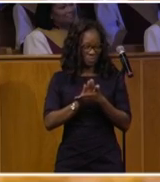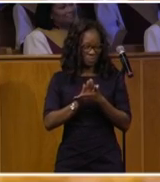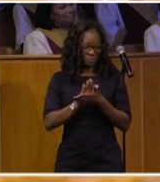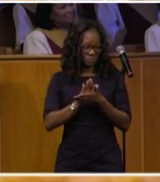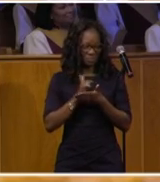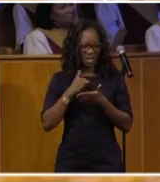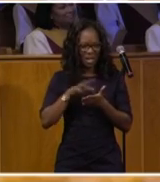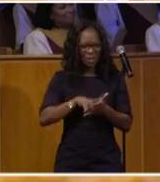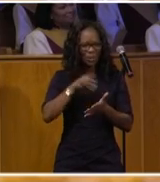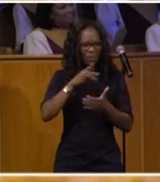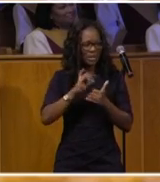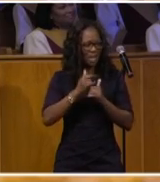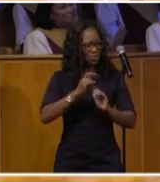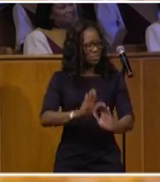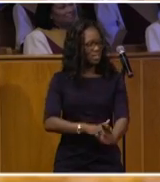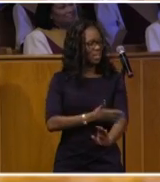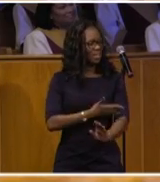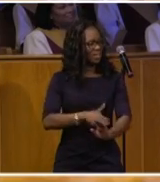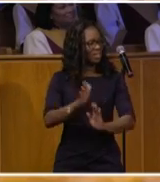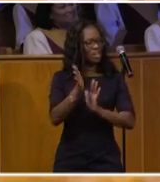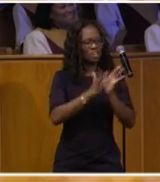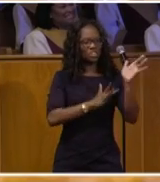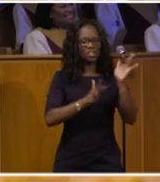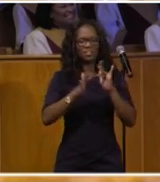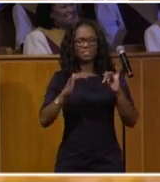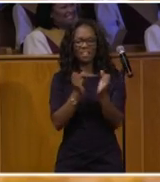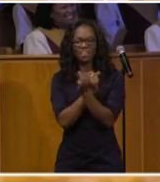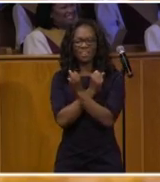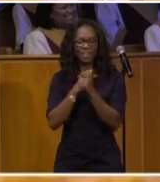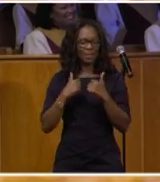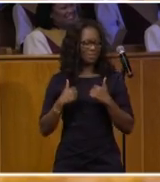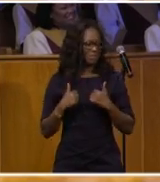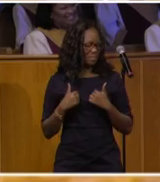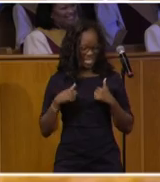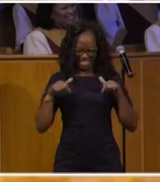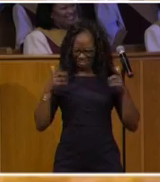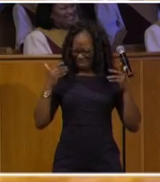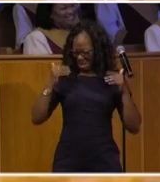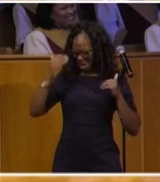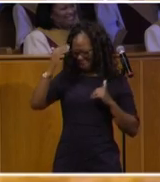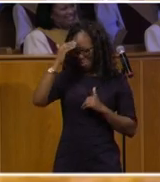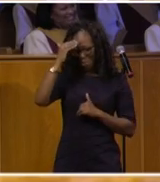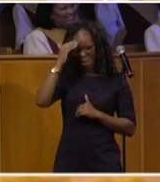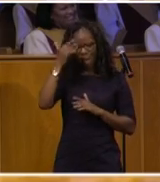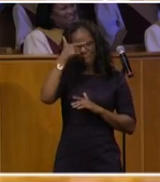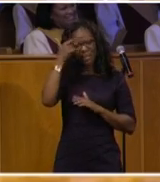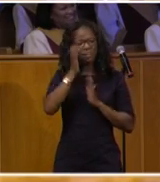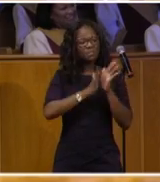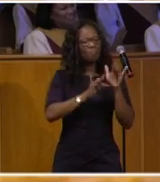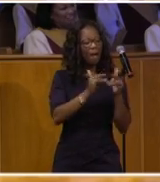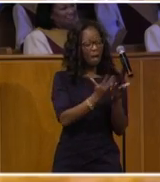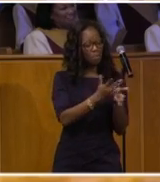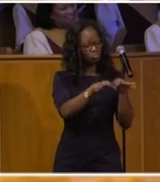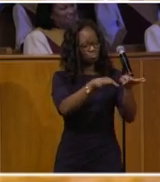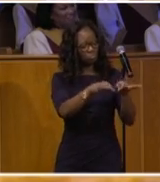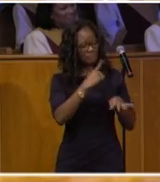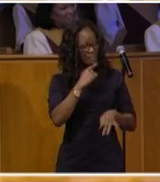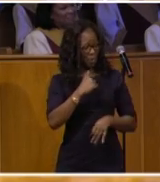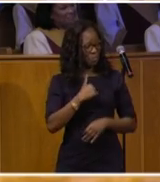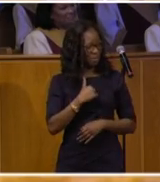I learned how to sing, Jesus loves me. This I know, for the Bible tells me so.